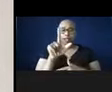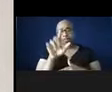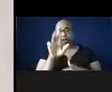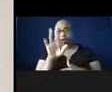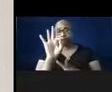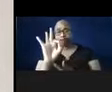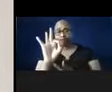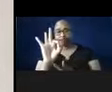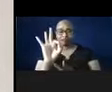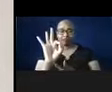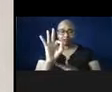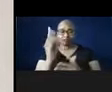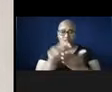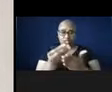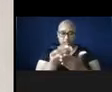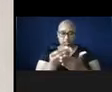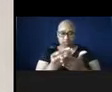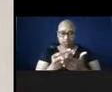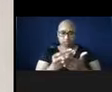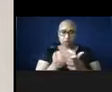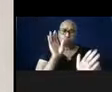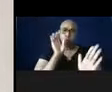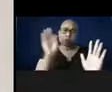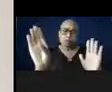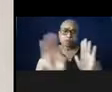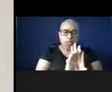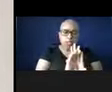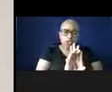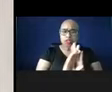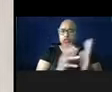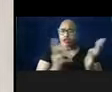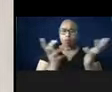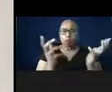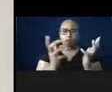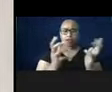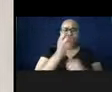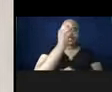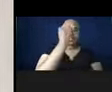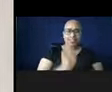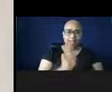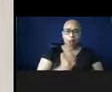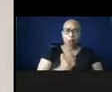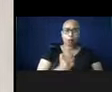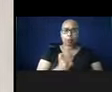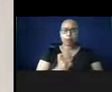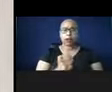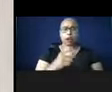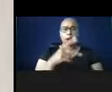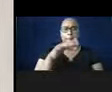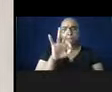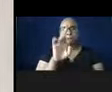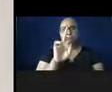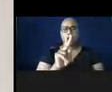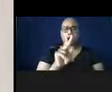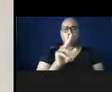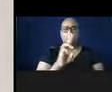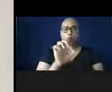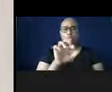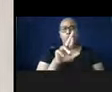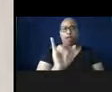The picture there is of the South Parkway, the original section of the parkway, originally dating to the